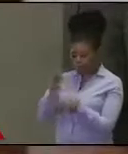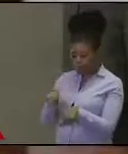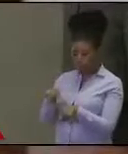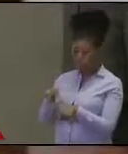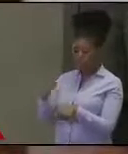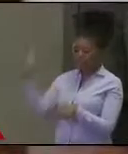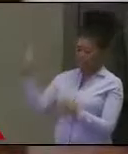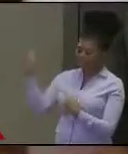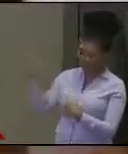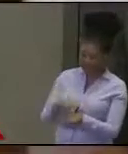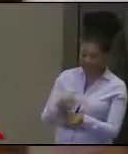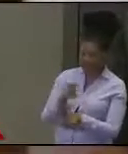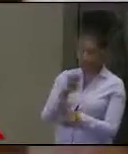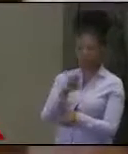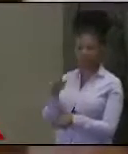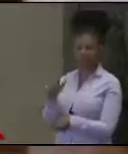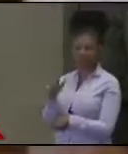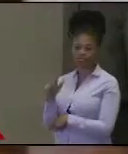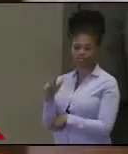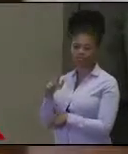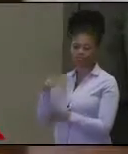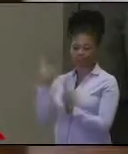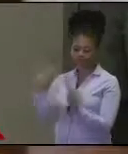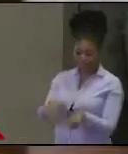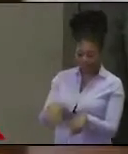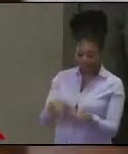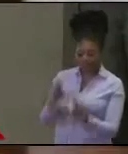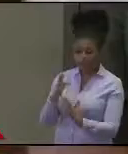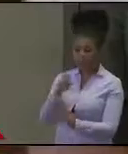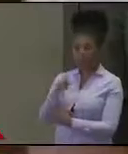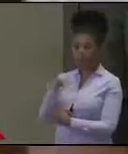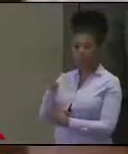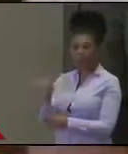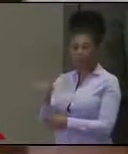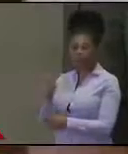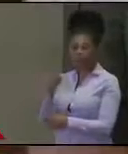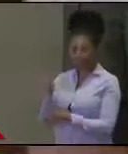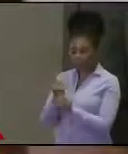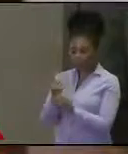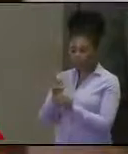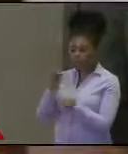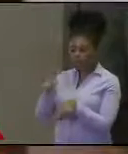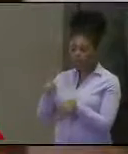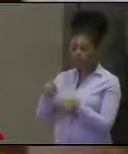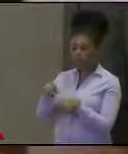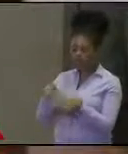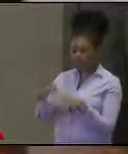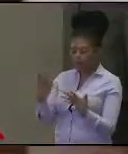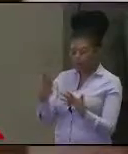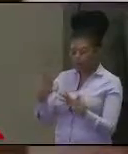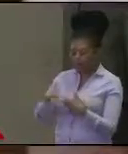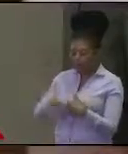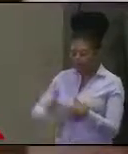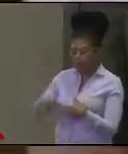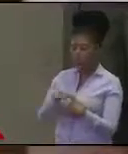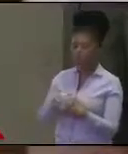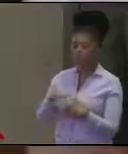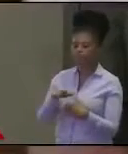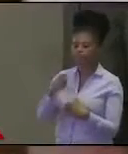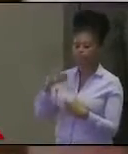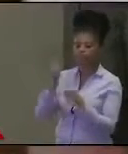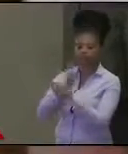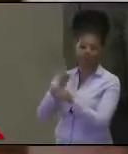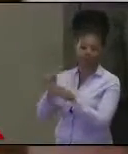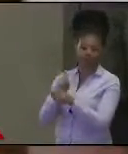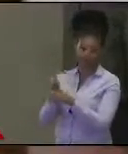East London Executive Mayor, coming to PE. You will forever having this unending space, say informal